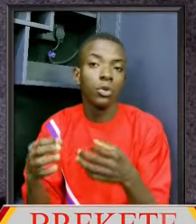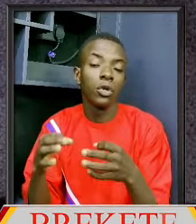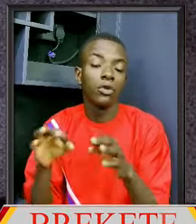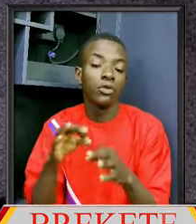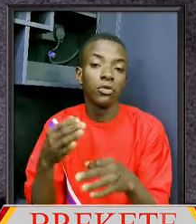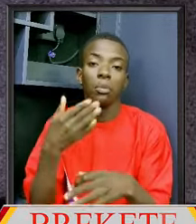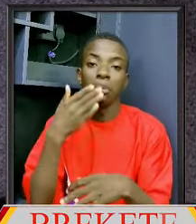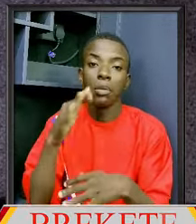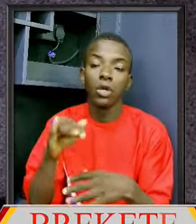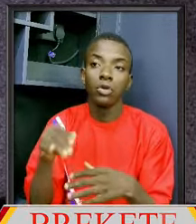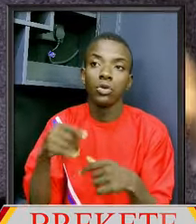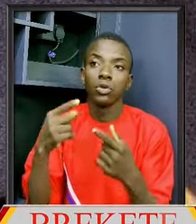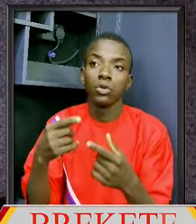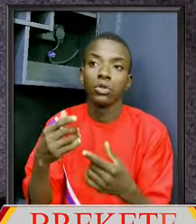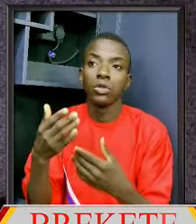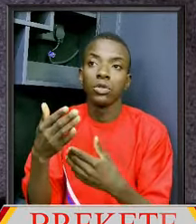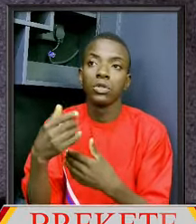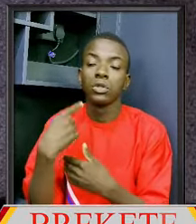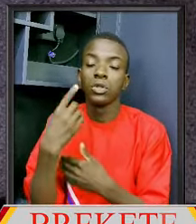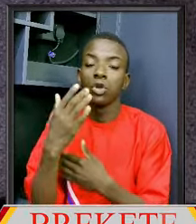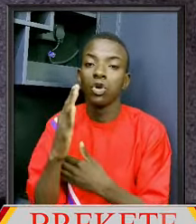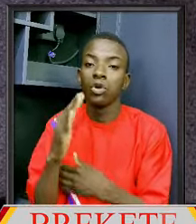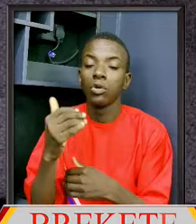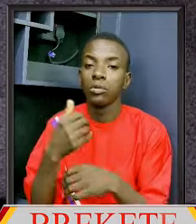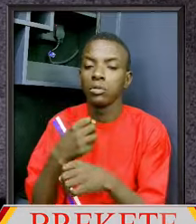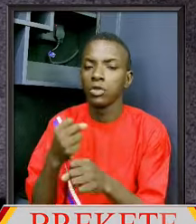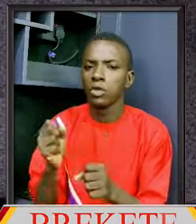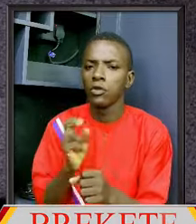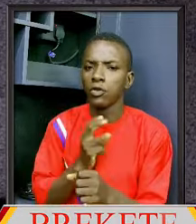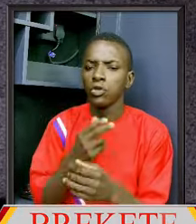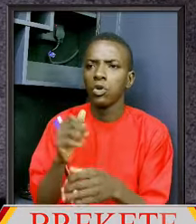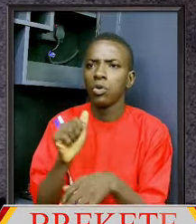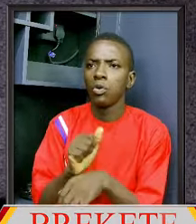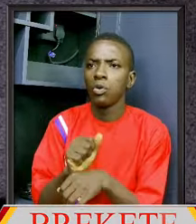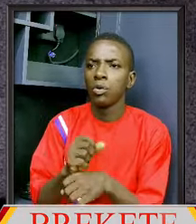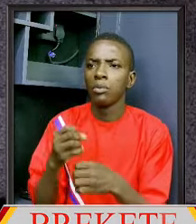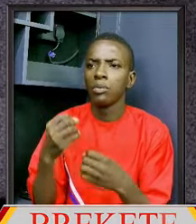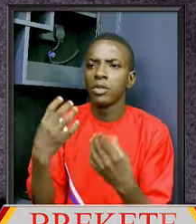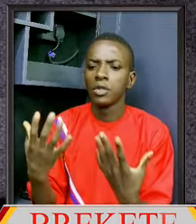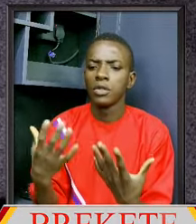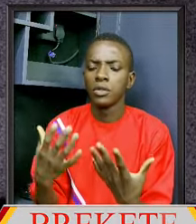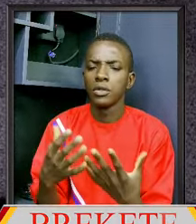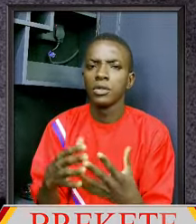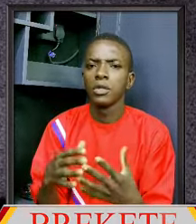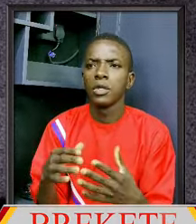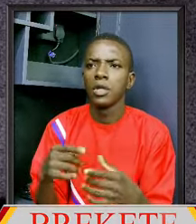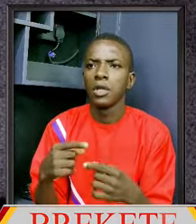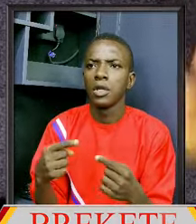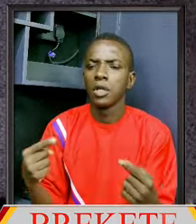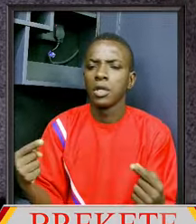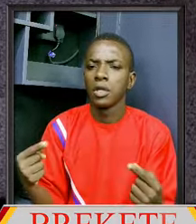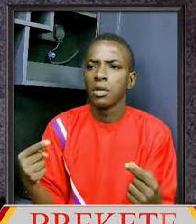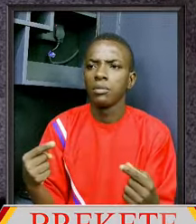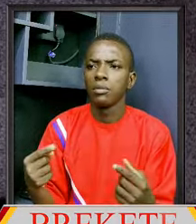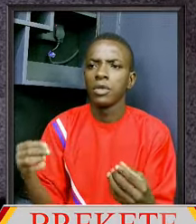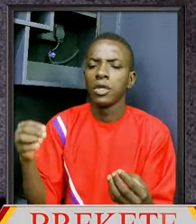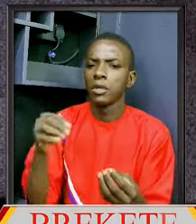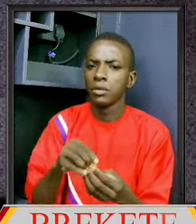they go there. They will say, now God, they protect us. So your work, plenty, and your enemies don't